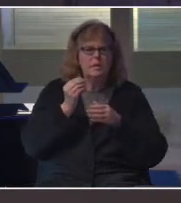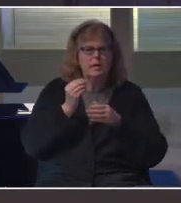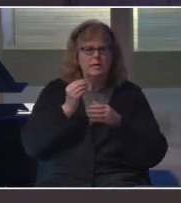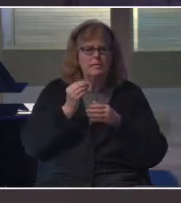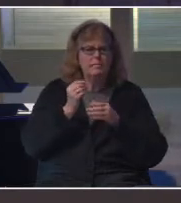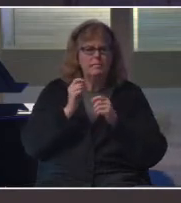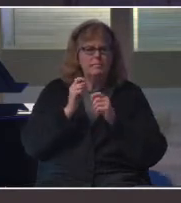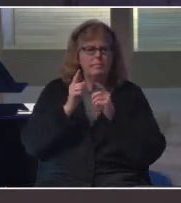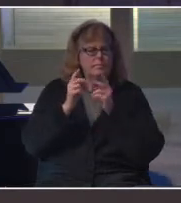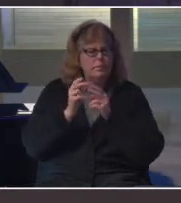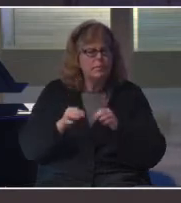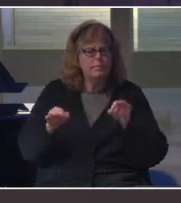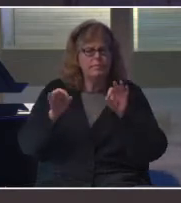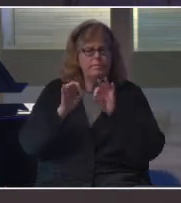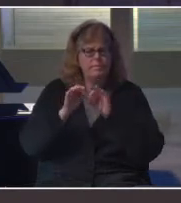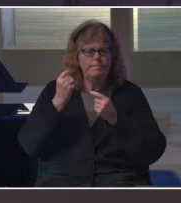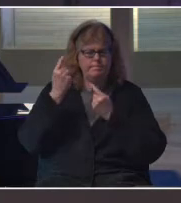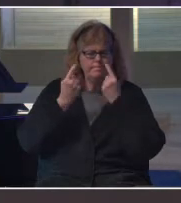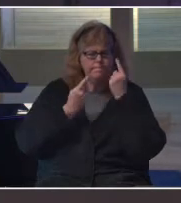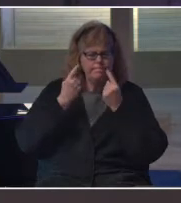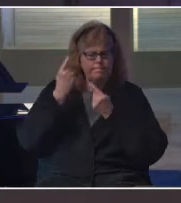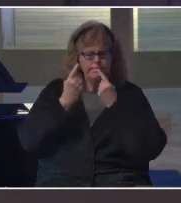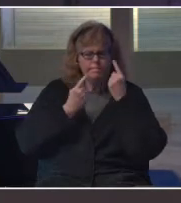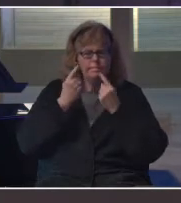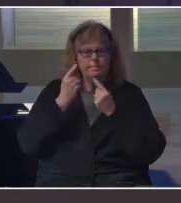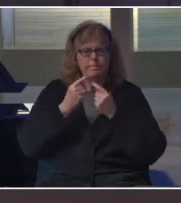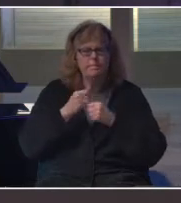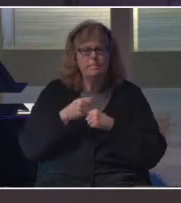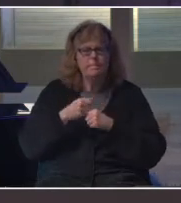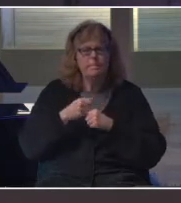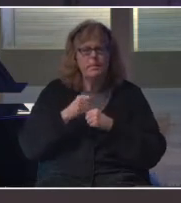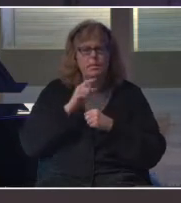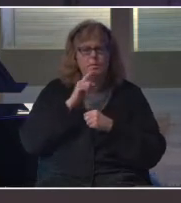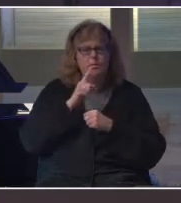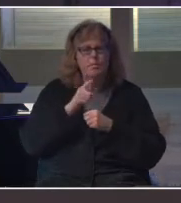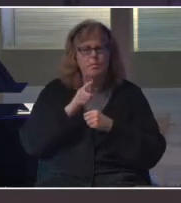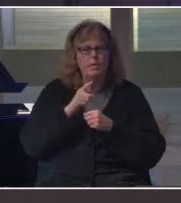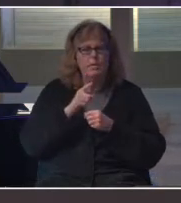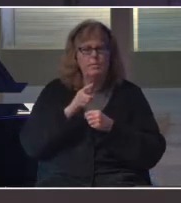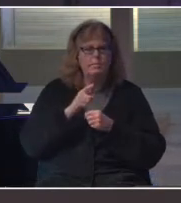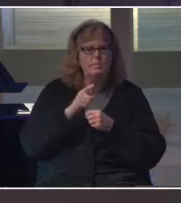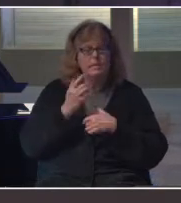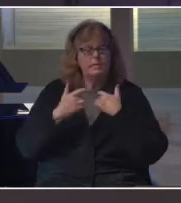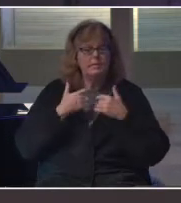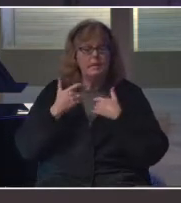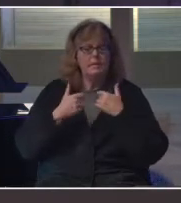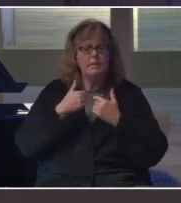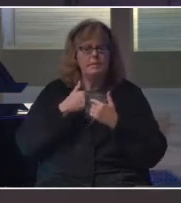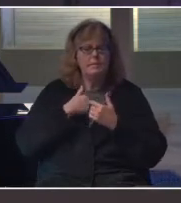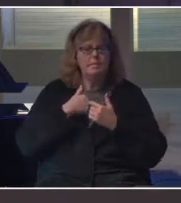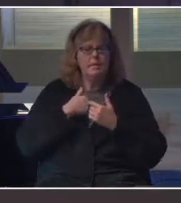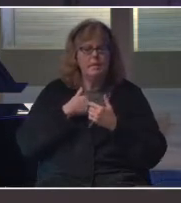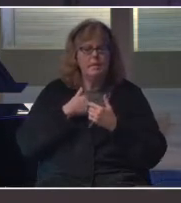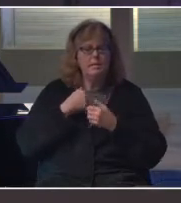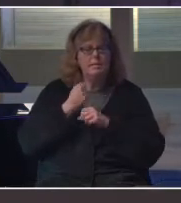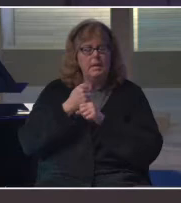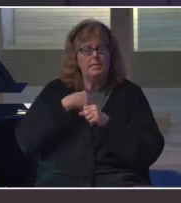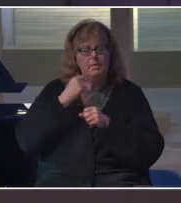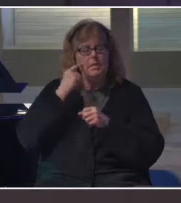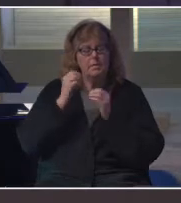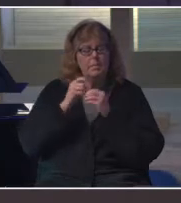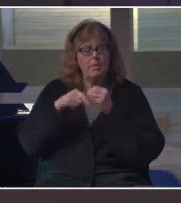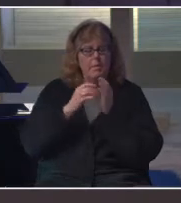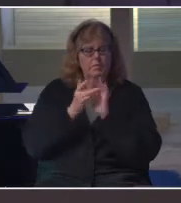given significant thought and consideration. It was something that excited me. It engaged me in thinking more about the